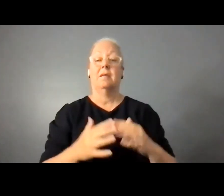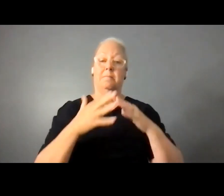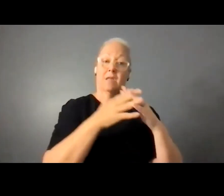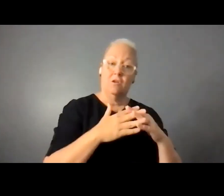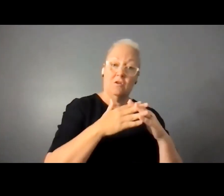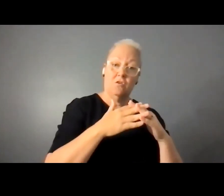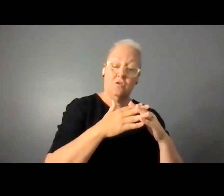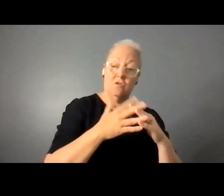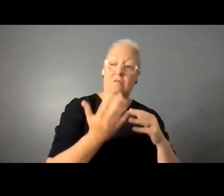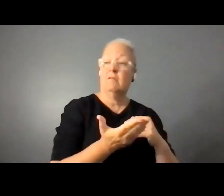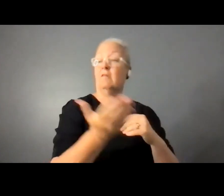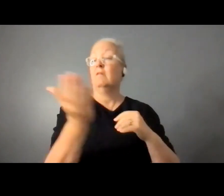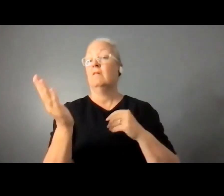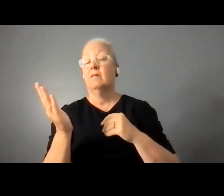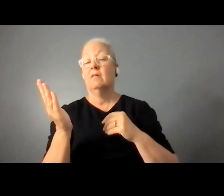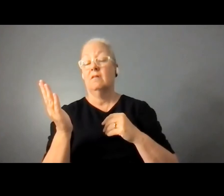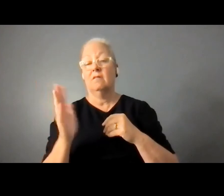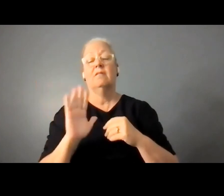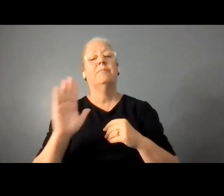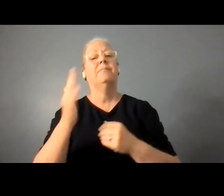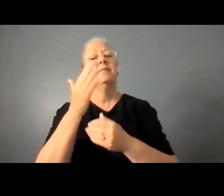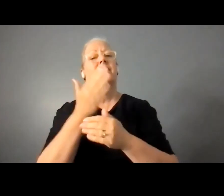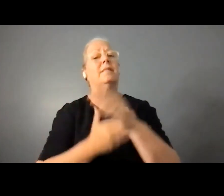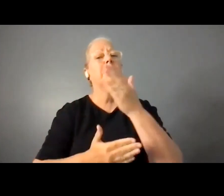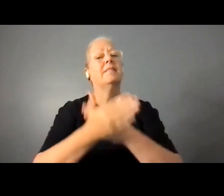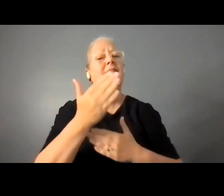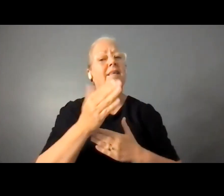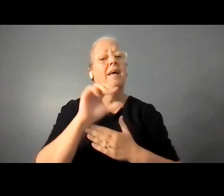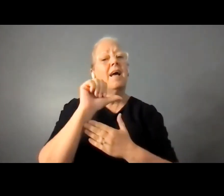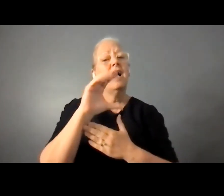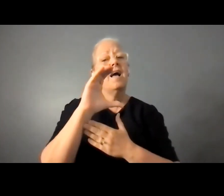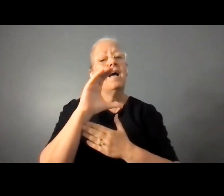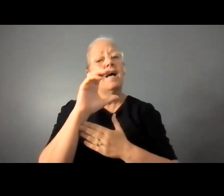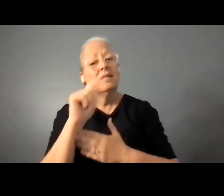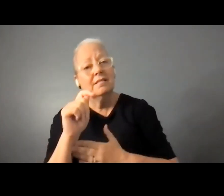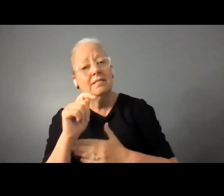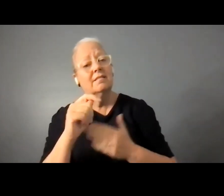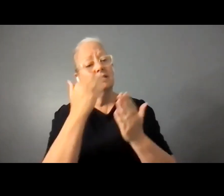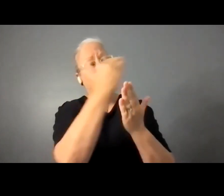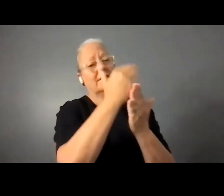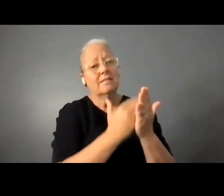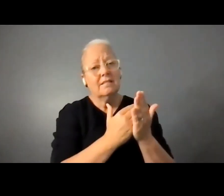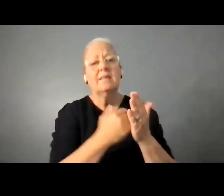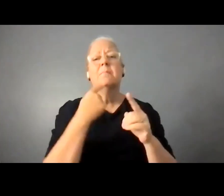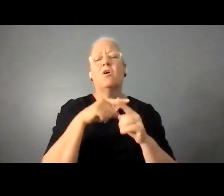Disabilities Act and other such regulations,